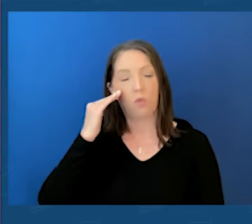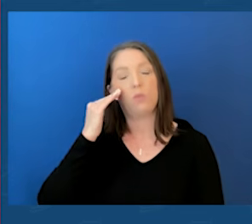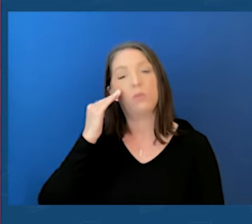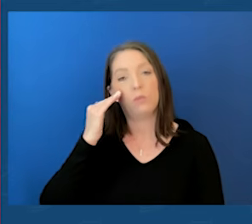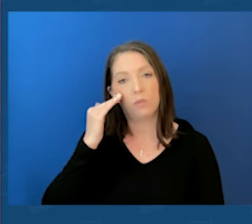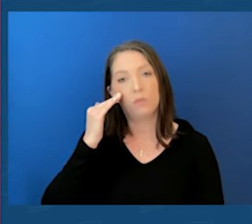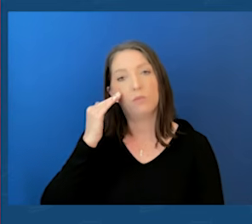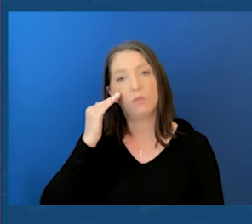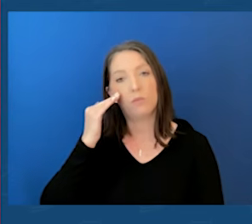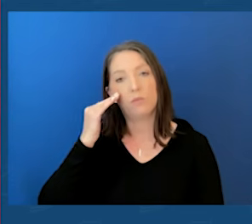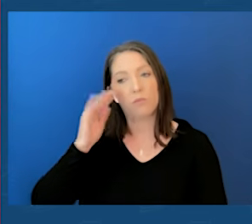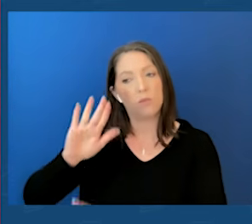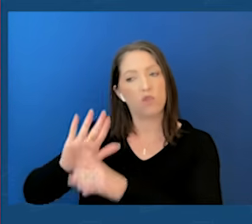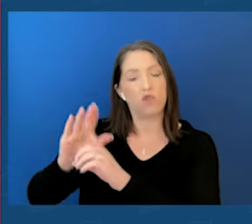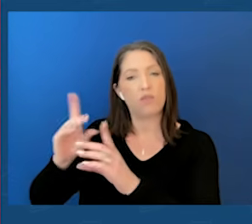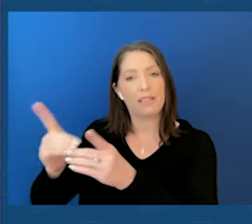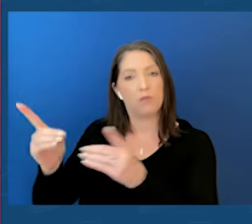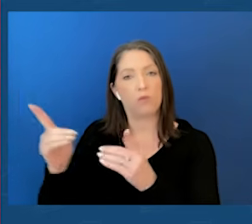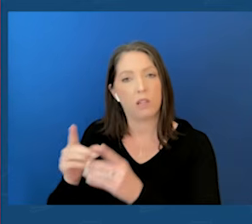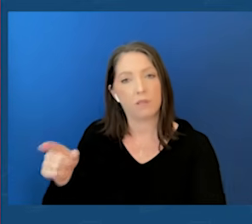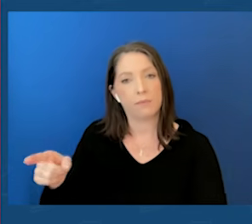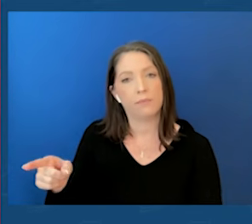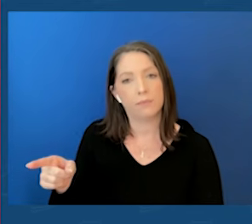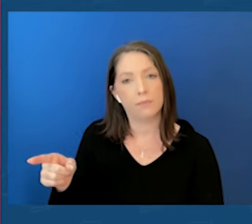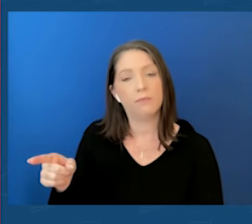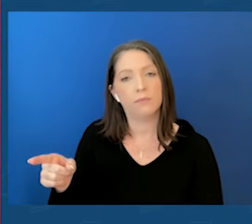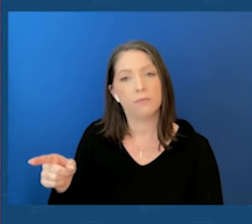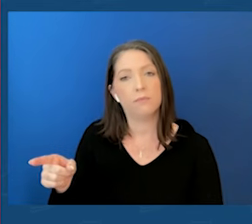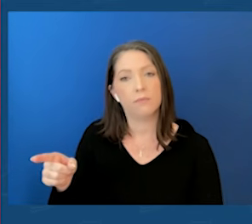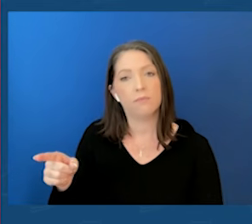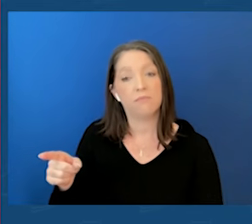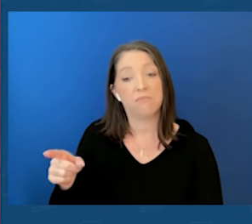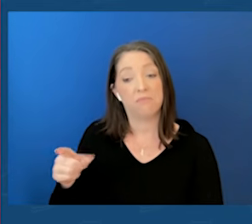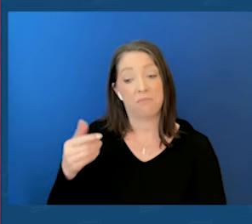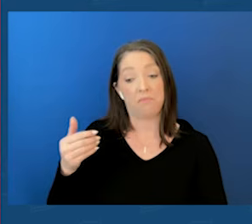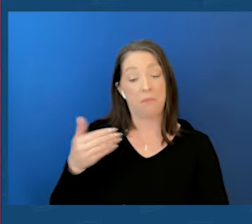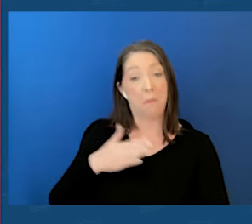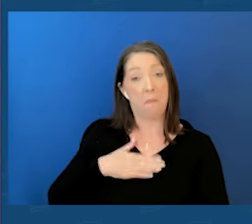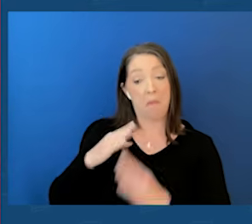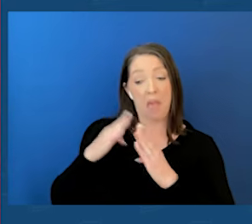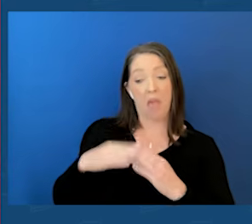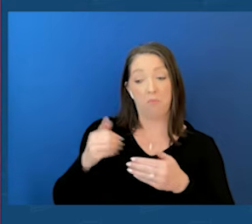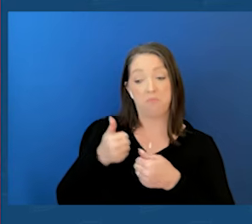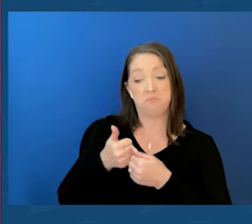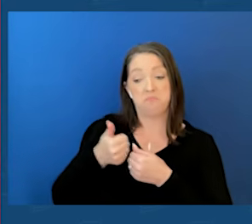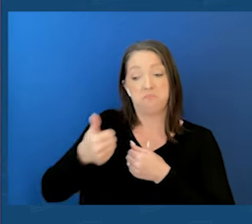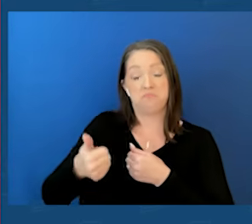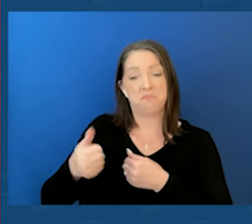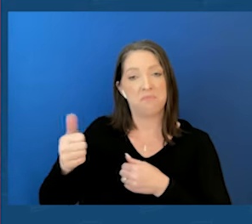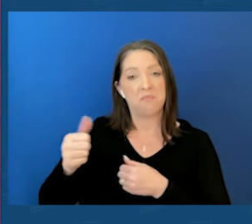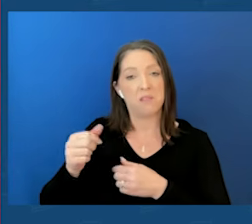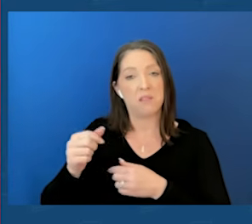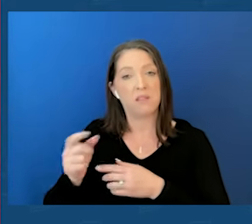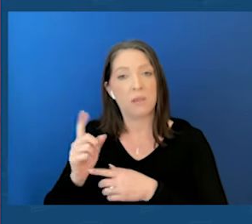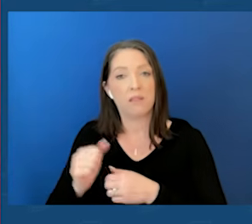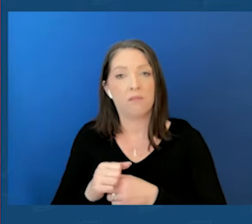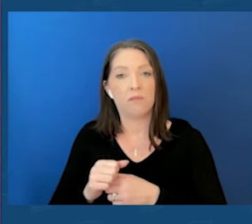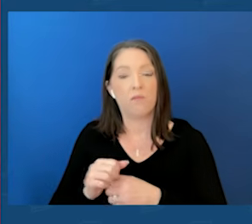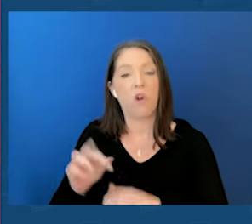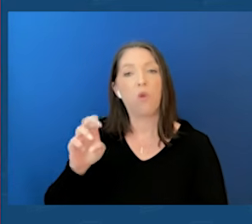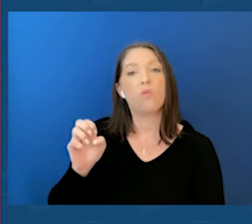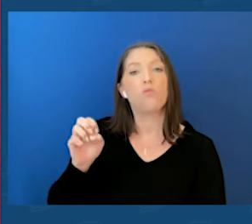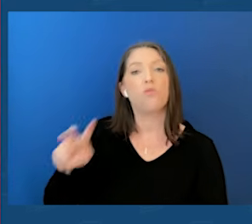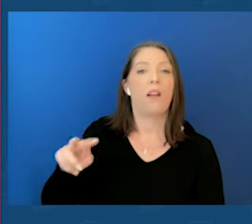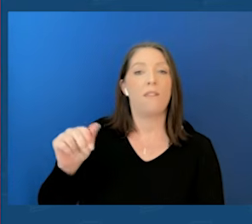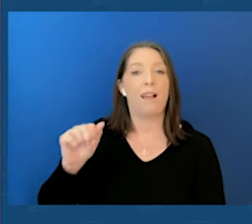It's her district, 10 minutes from where I live. Reverend Ale was there. Many of our leaders came up